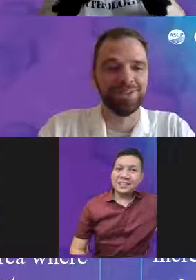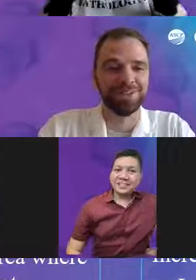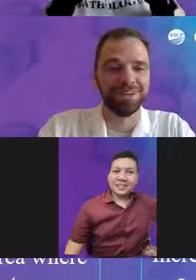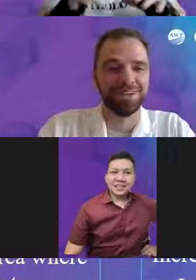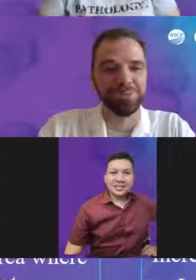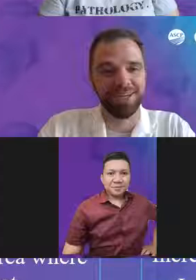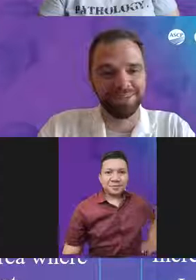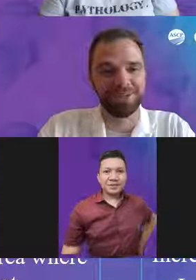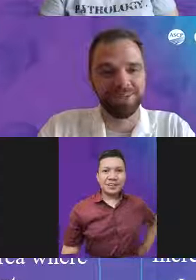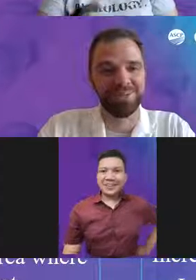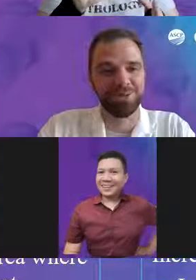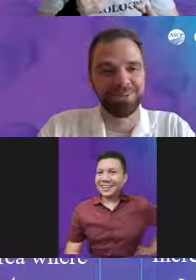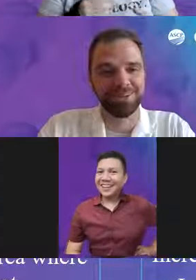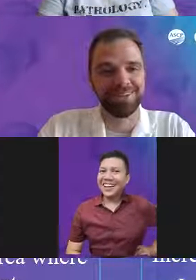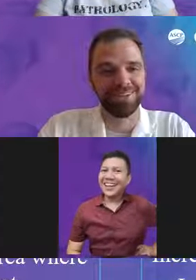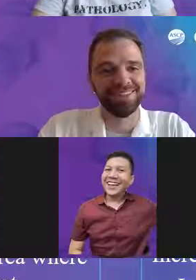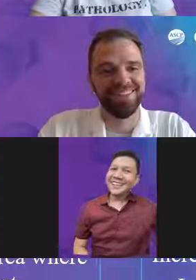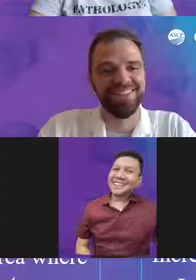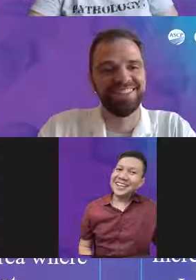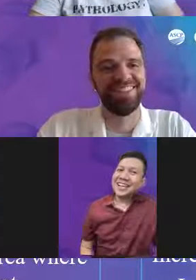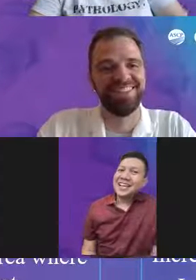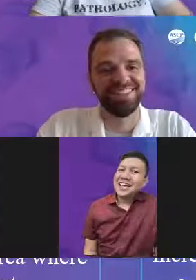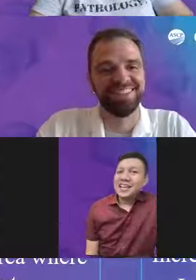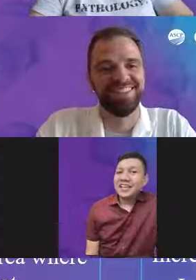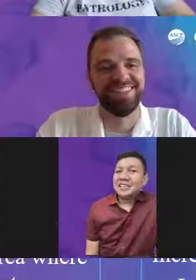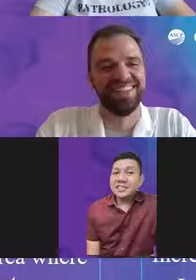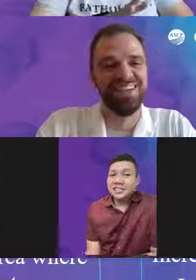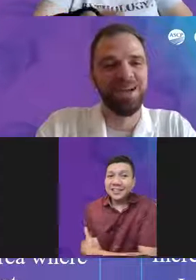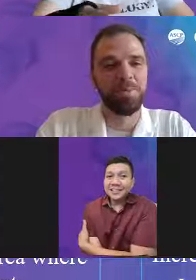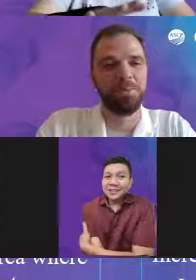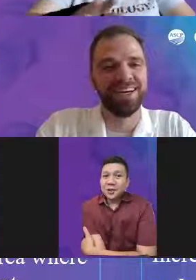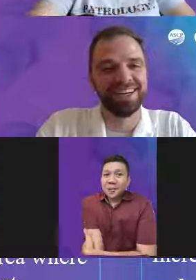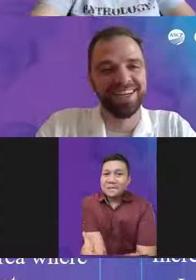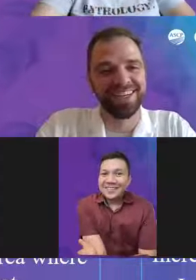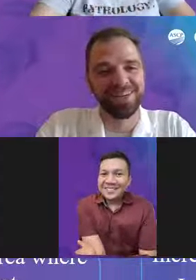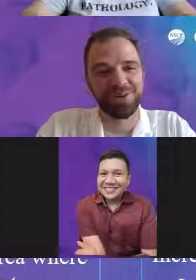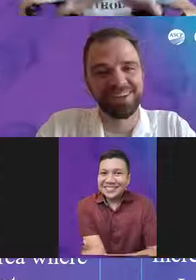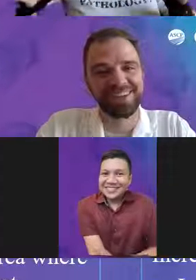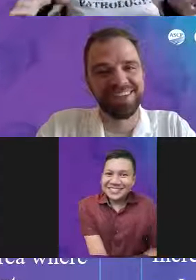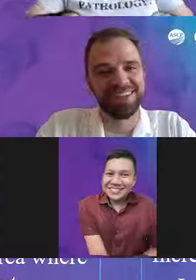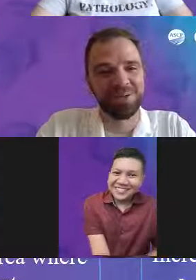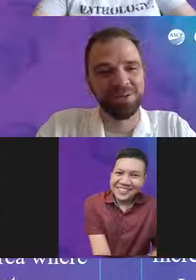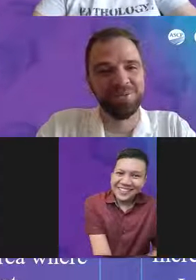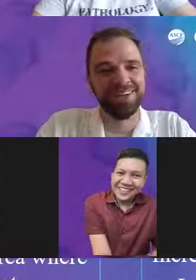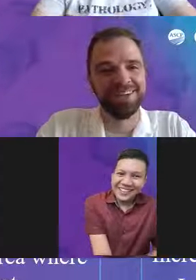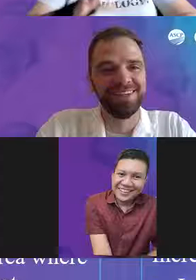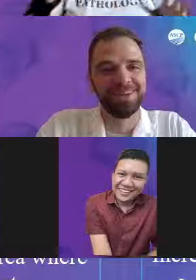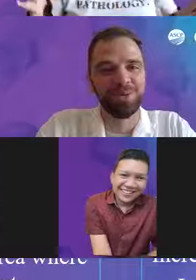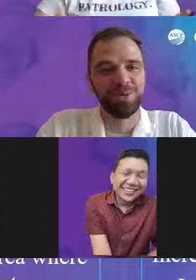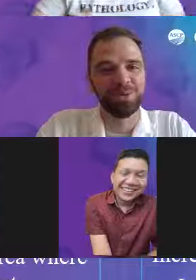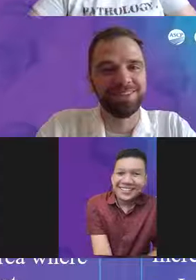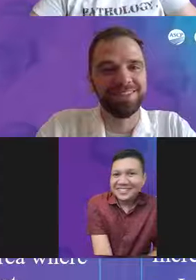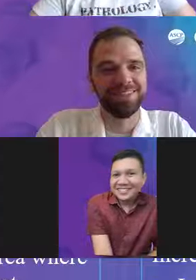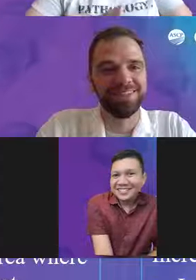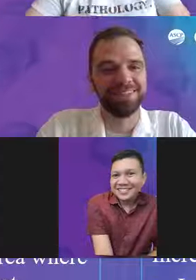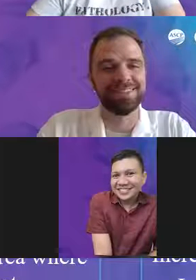So there's a good hug and a bad hug. Okay. There's a good hug and a bad hug. If too many people but are I hugging. Digress. And so